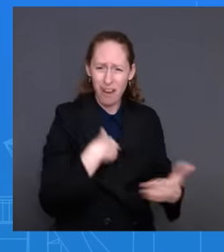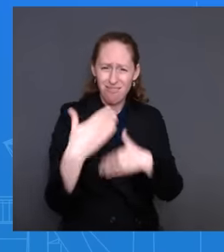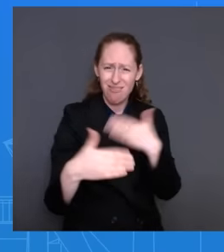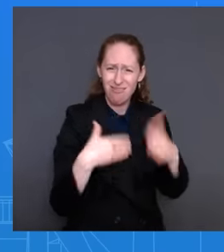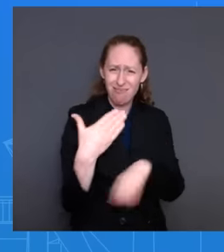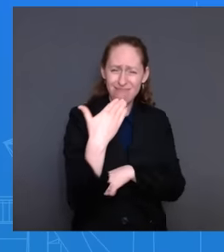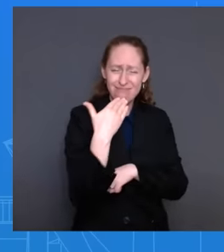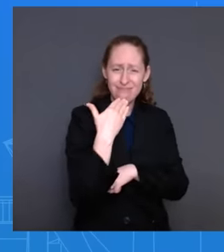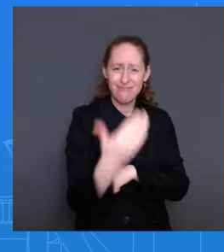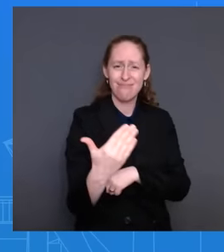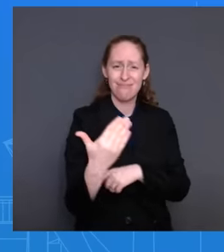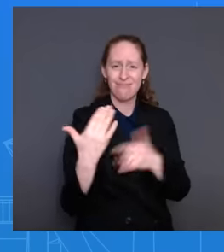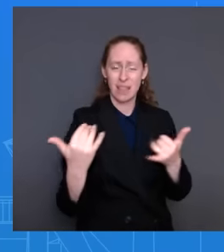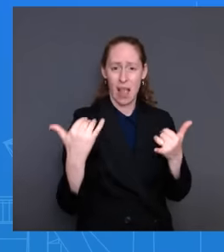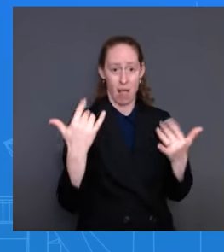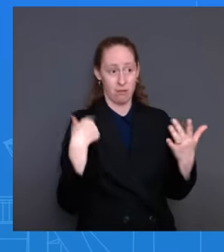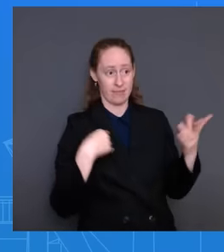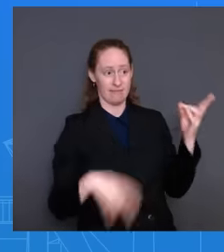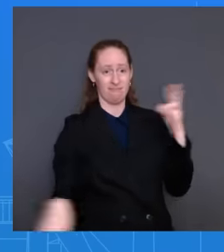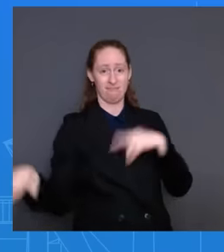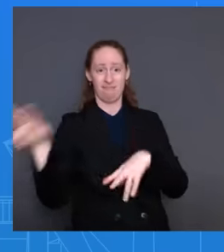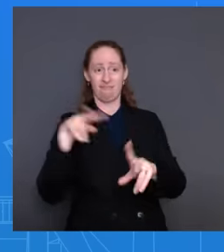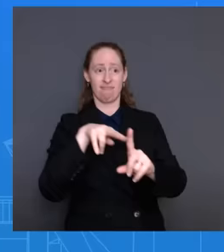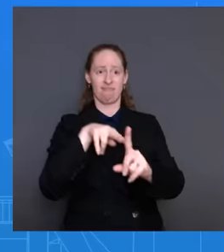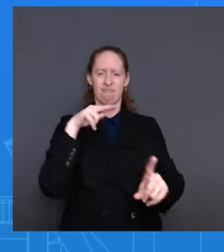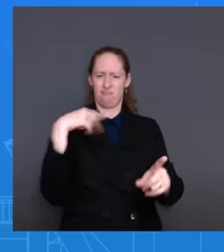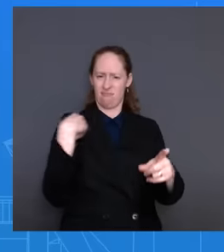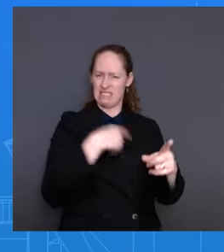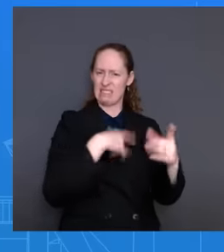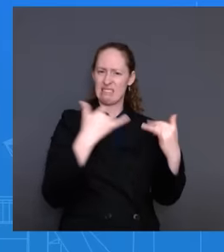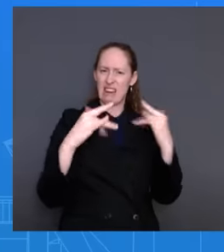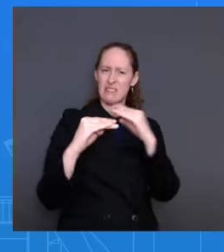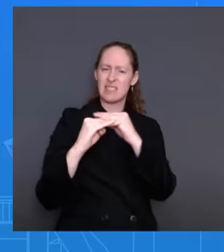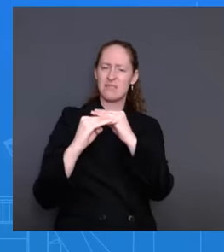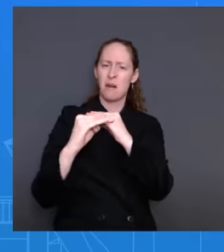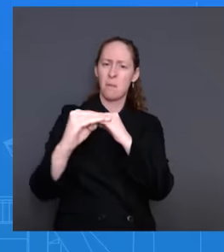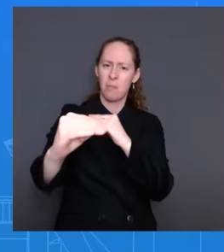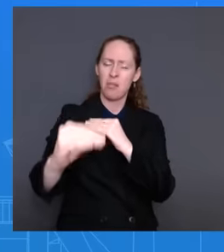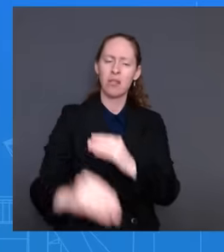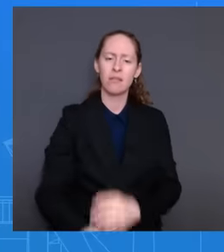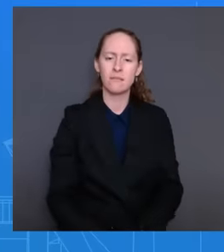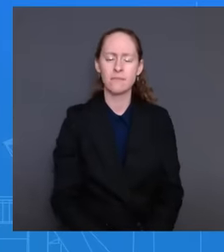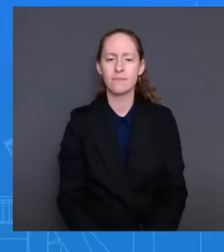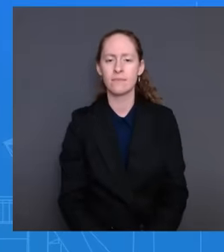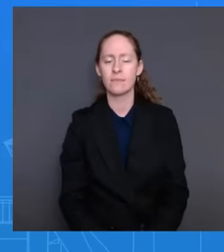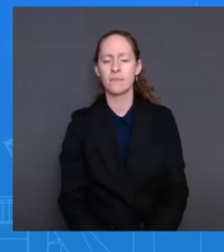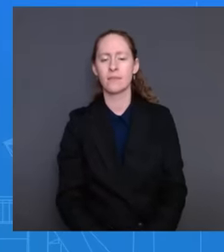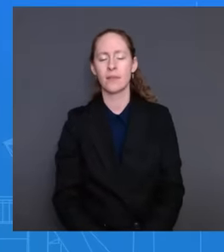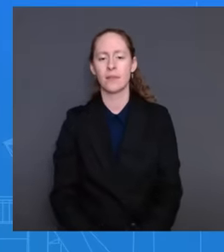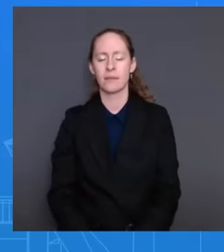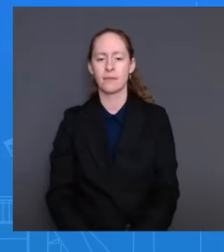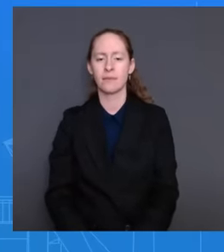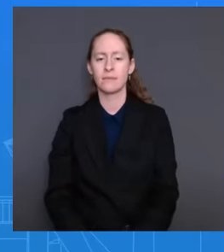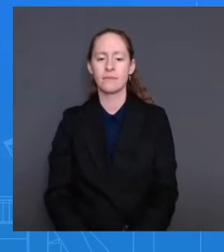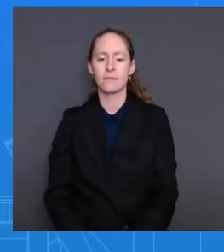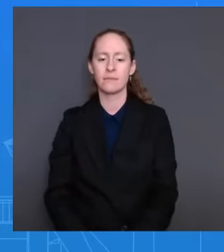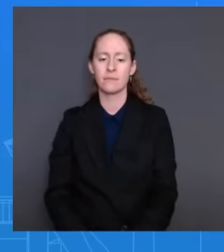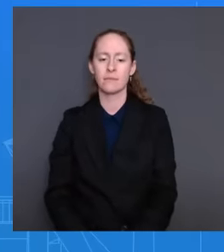gains more consistent with periods where we have had this level of unemployment in the past.